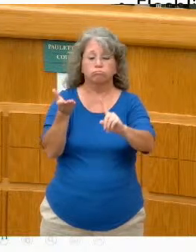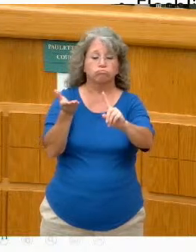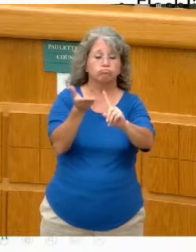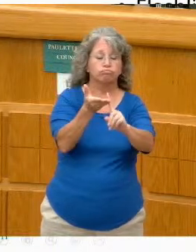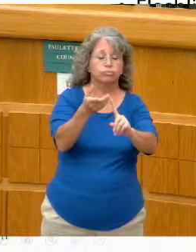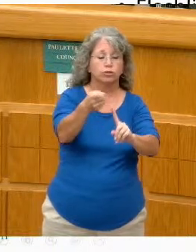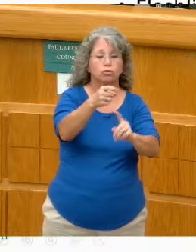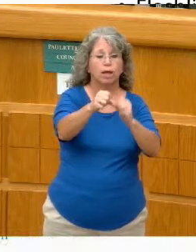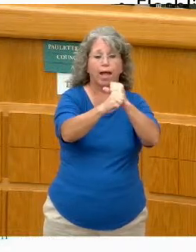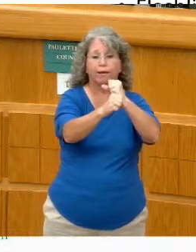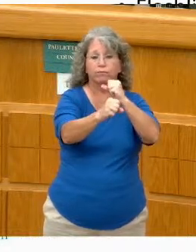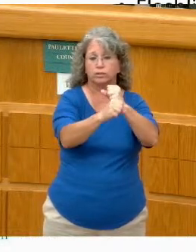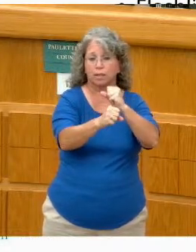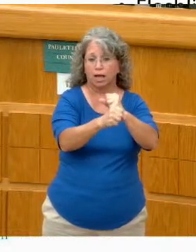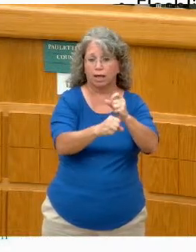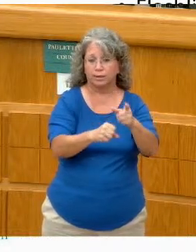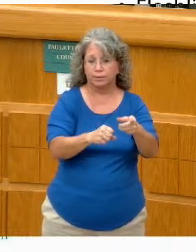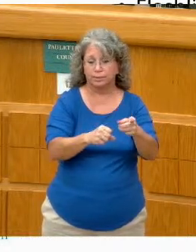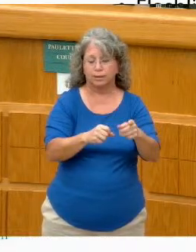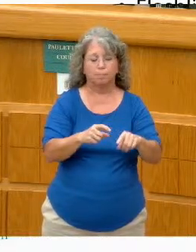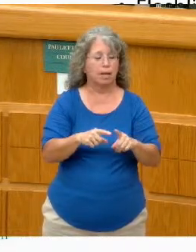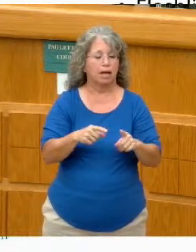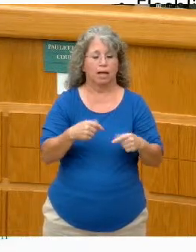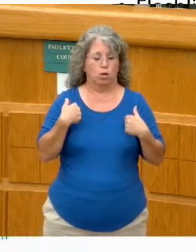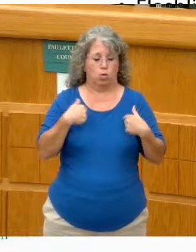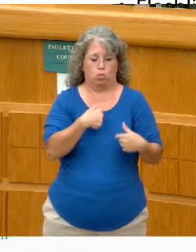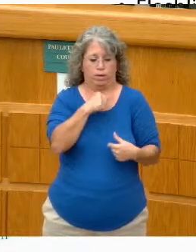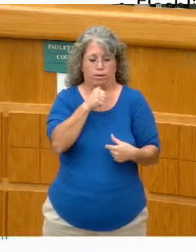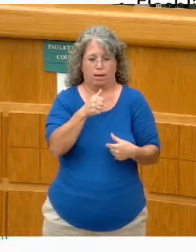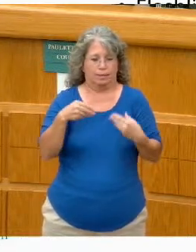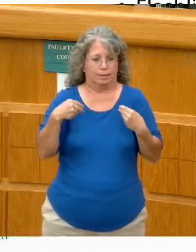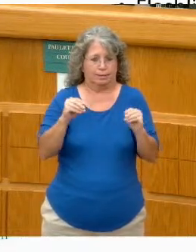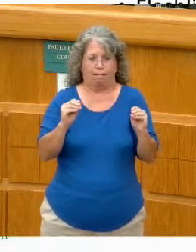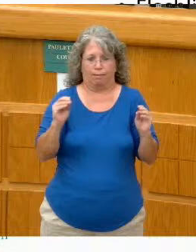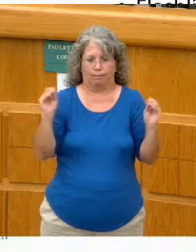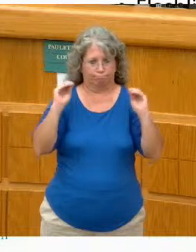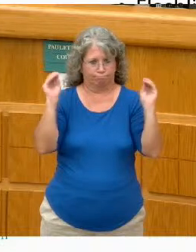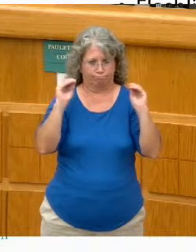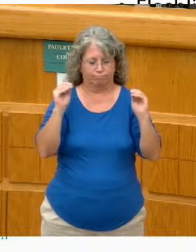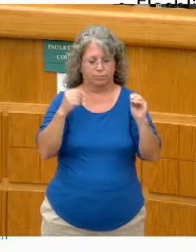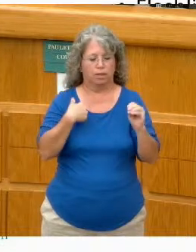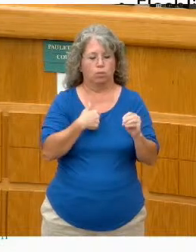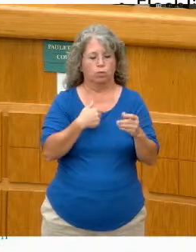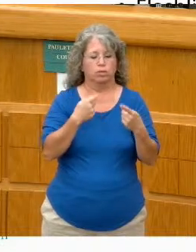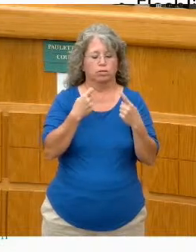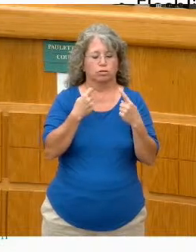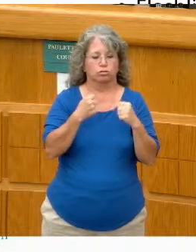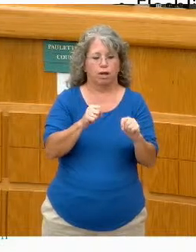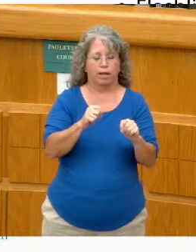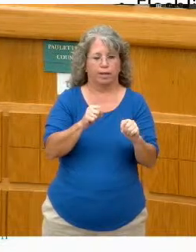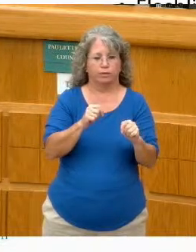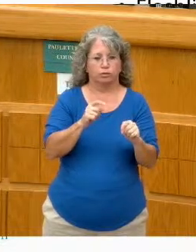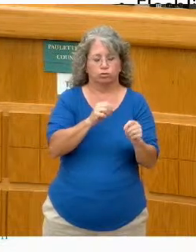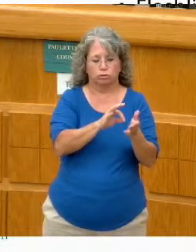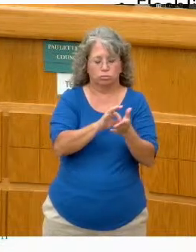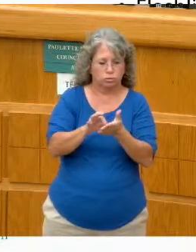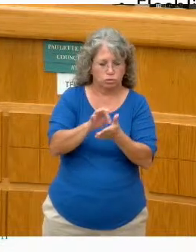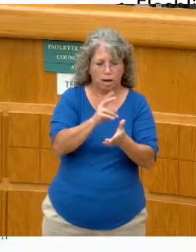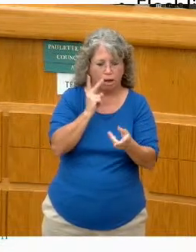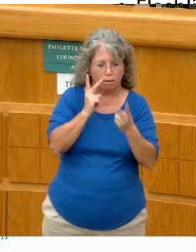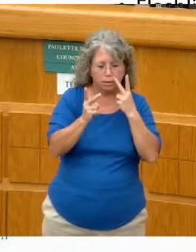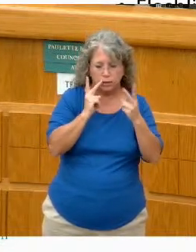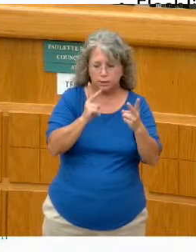anything. We're using it to try to get a view into the future about what will happen with COVID-19,